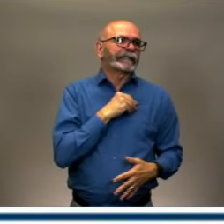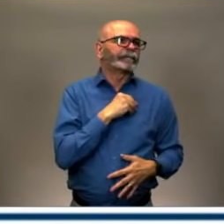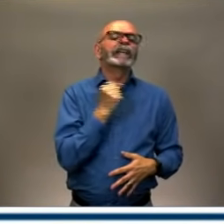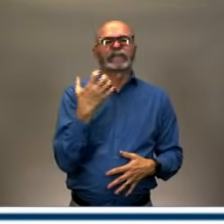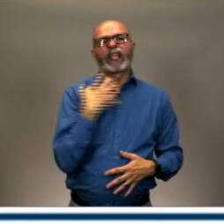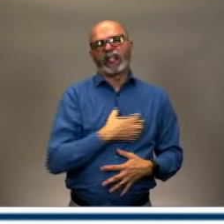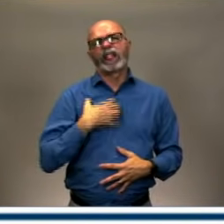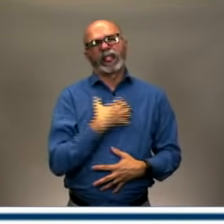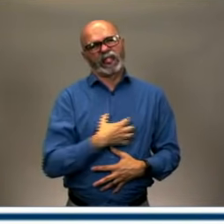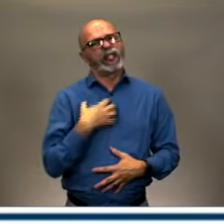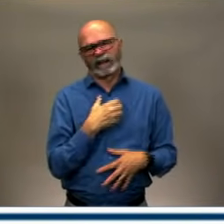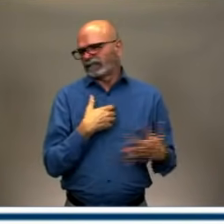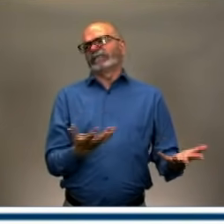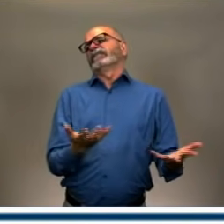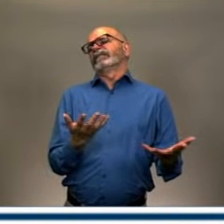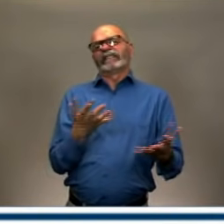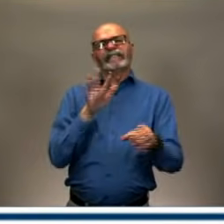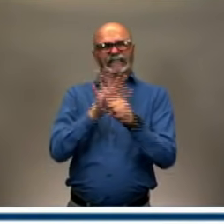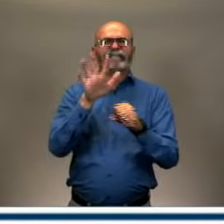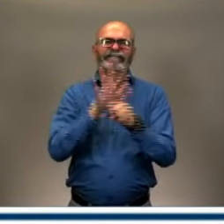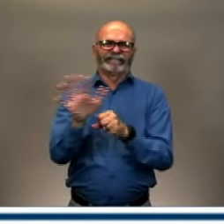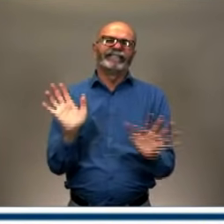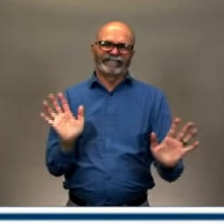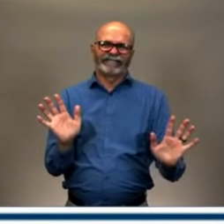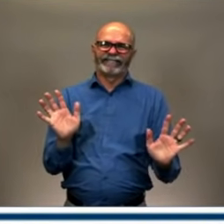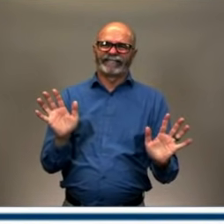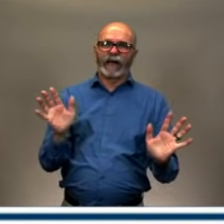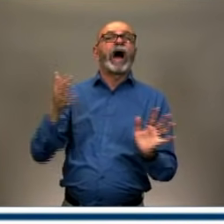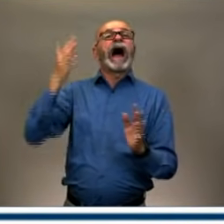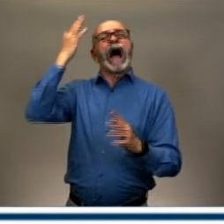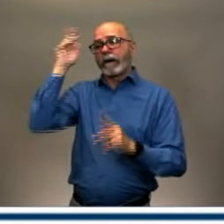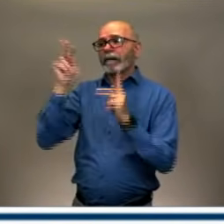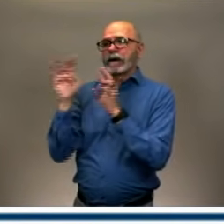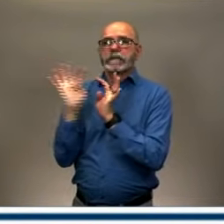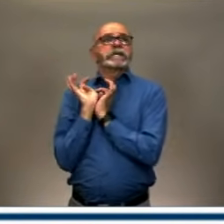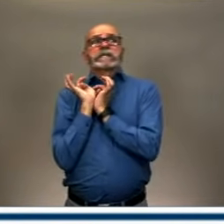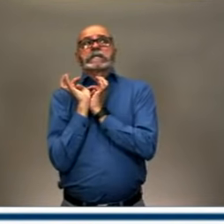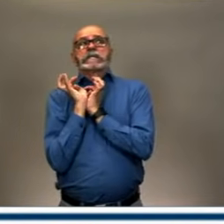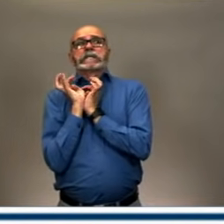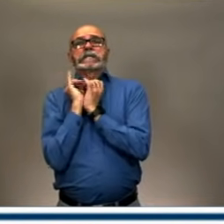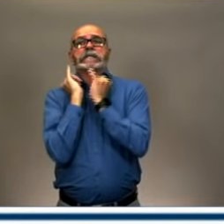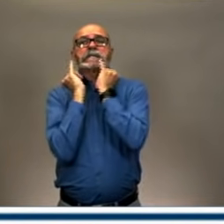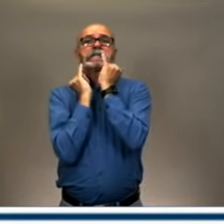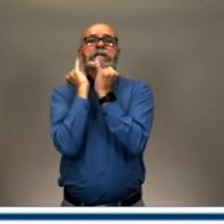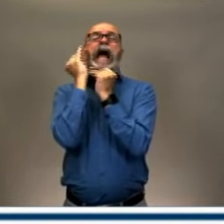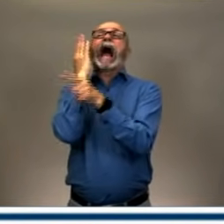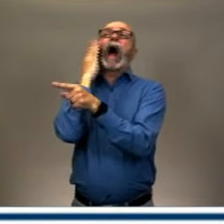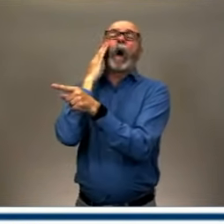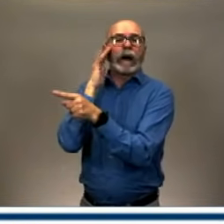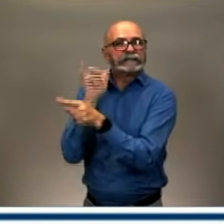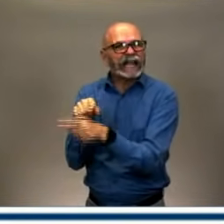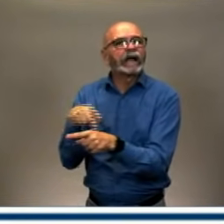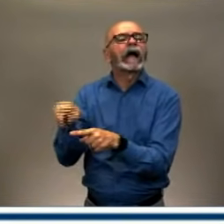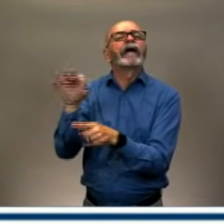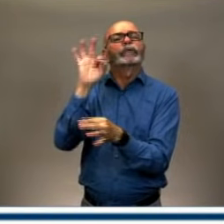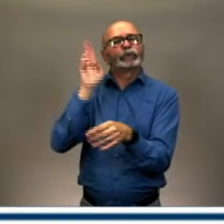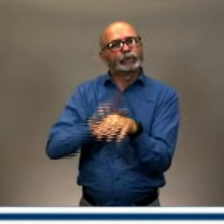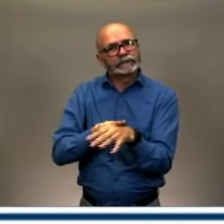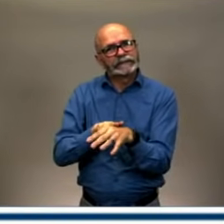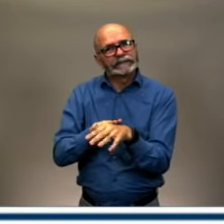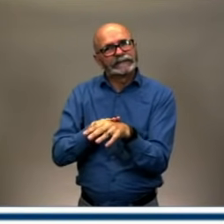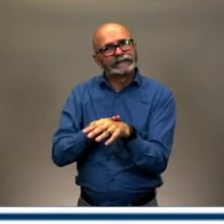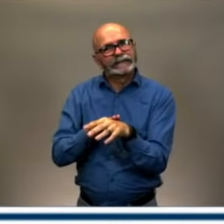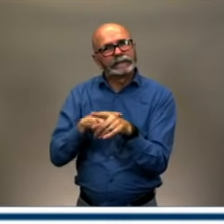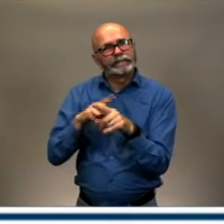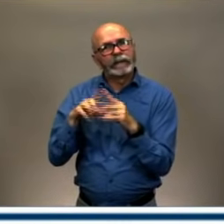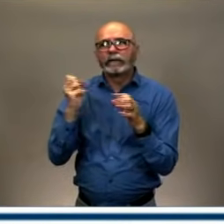behavior in our communities. I know there is fear and anxiety out there around COVID-19. And I know that people are trying to keep themselves,